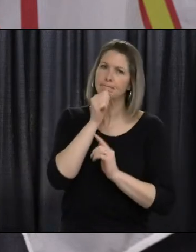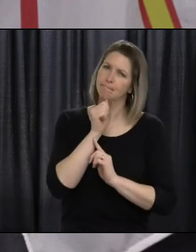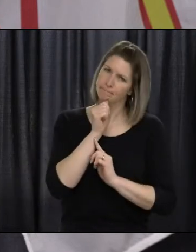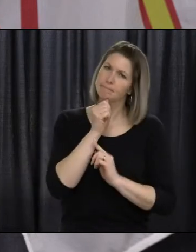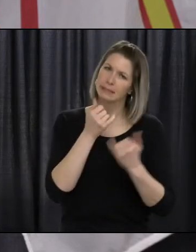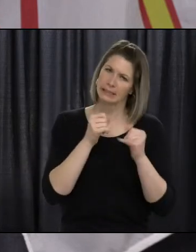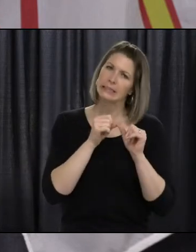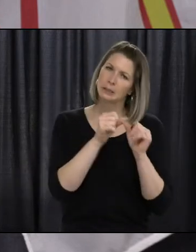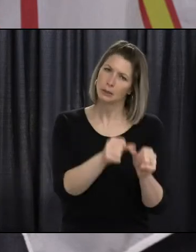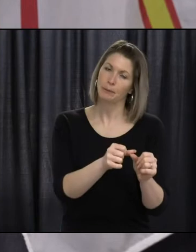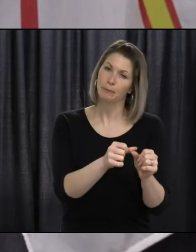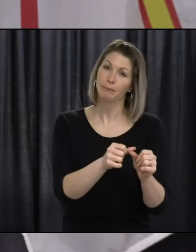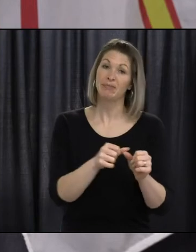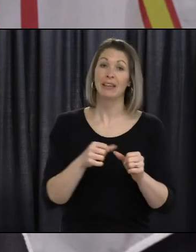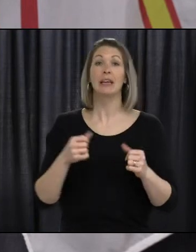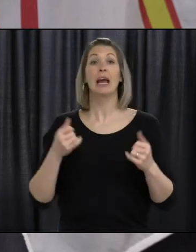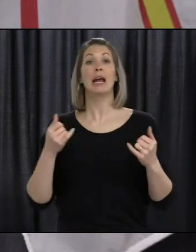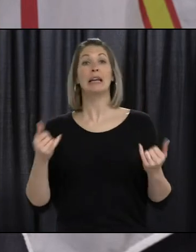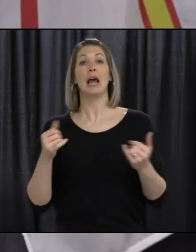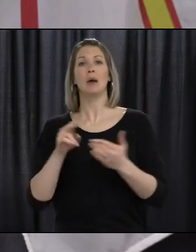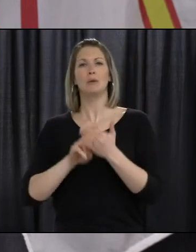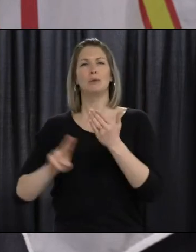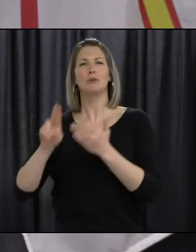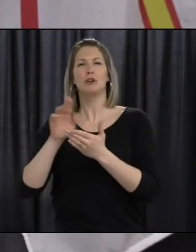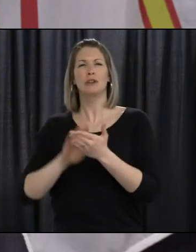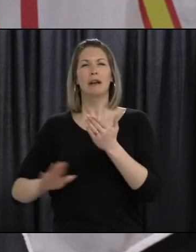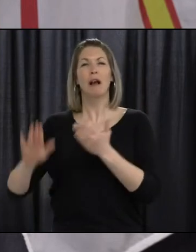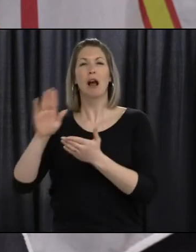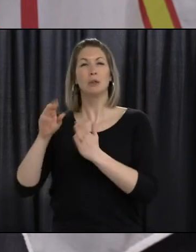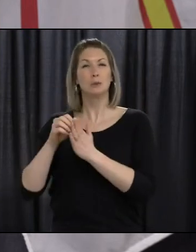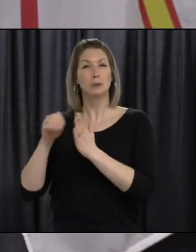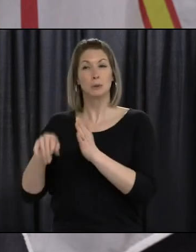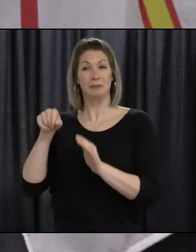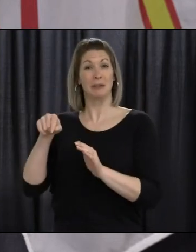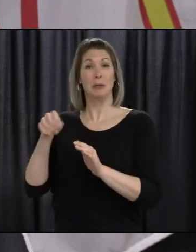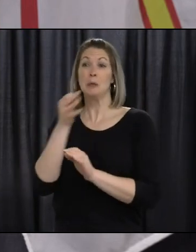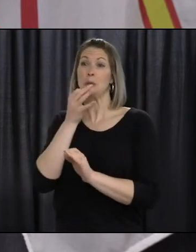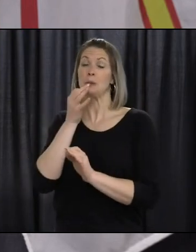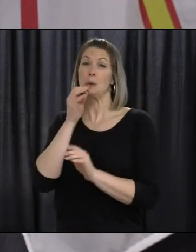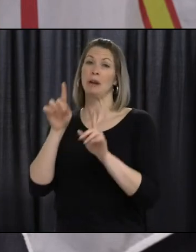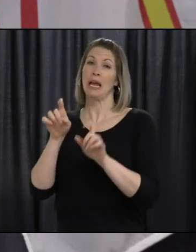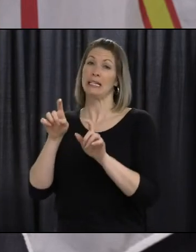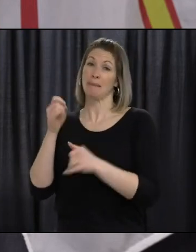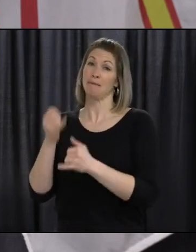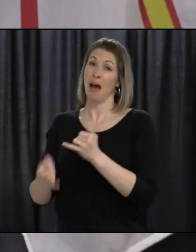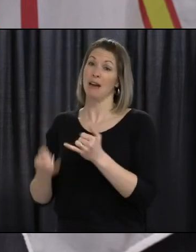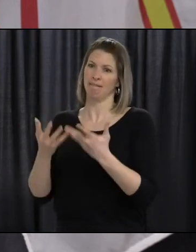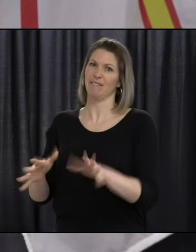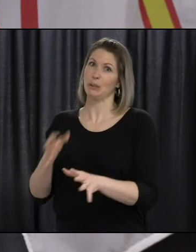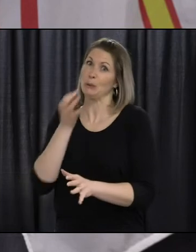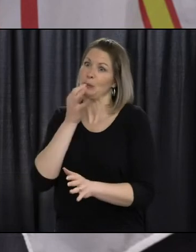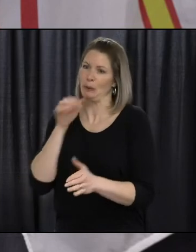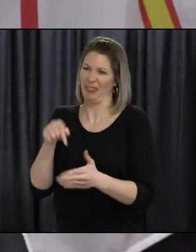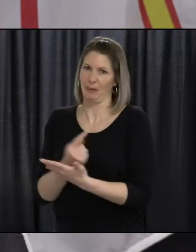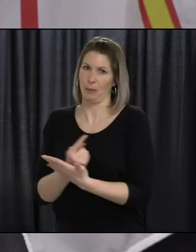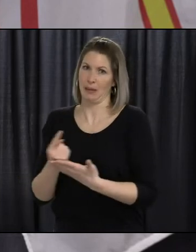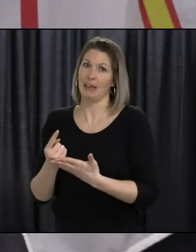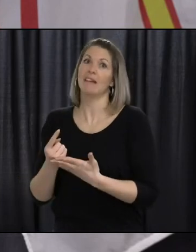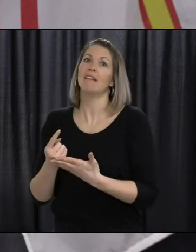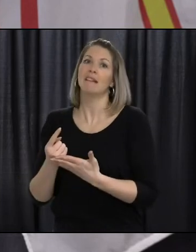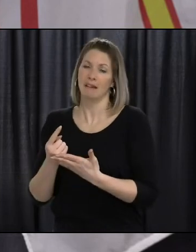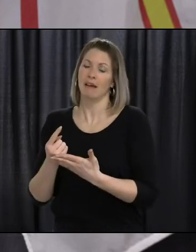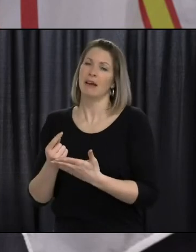who are finishing final exams in the coming days. I commend you for your continued dedication to your academics during